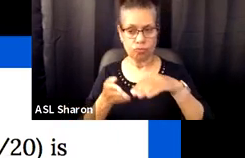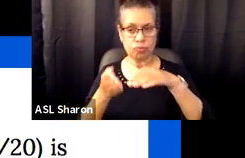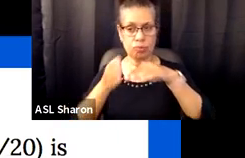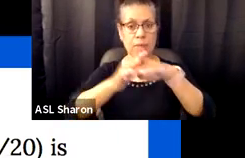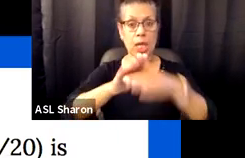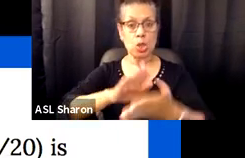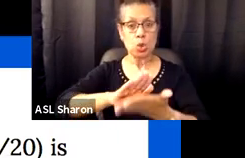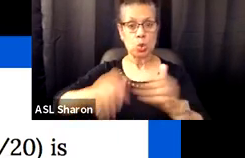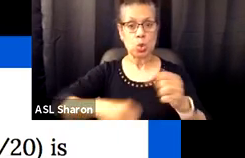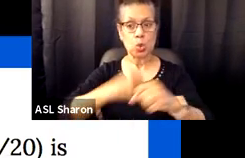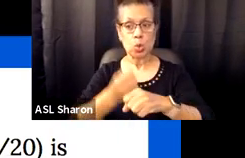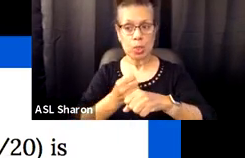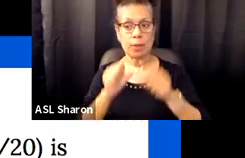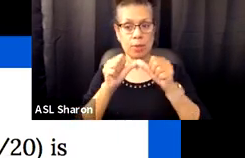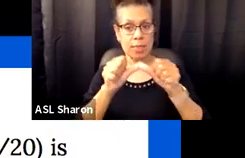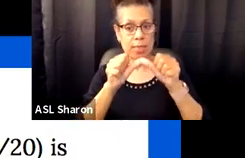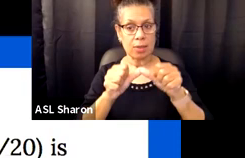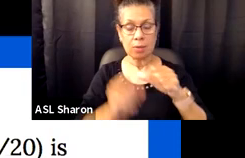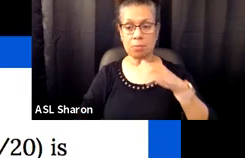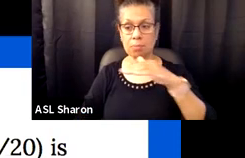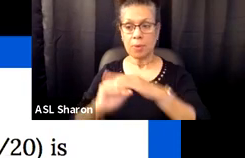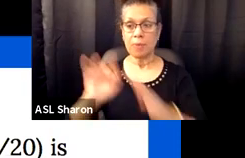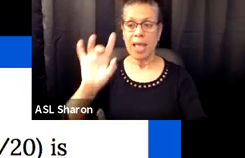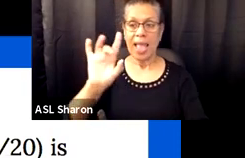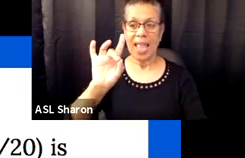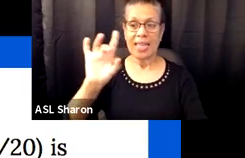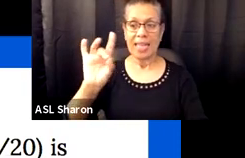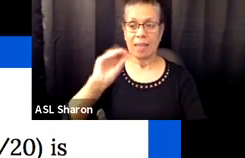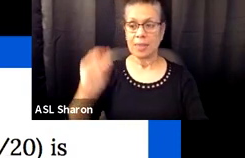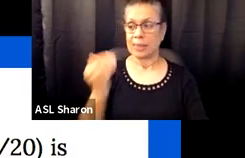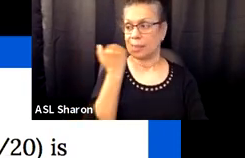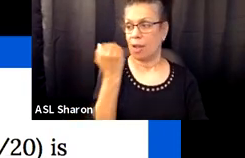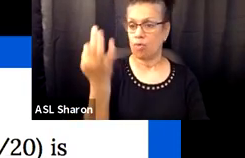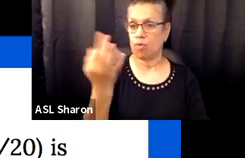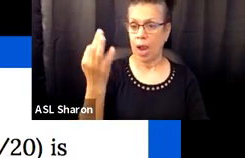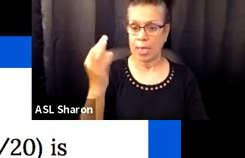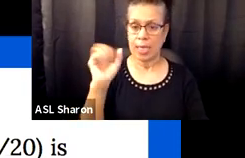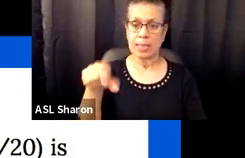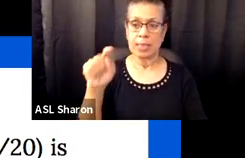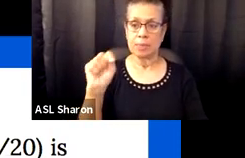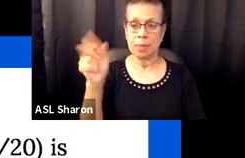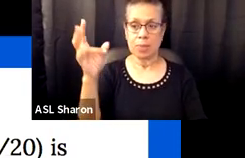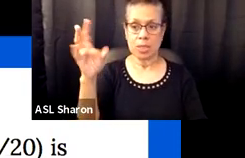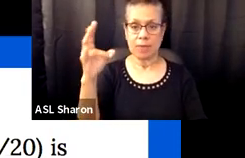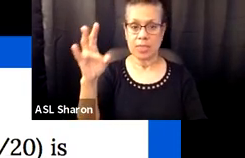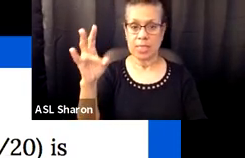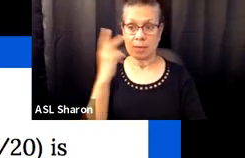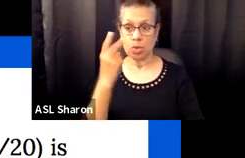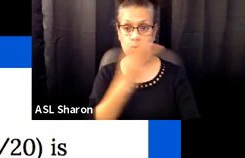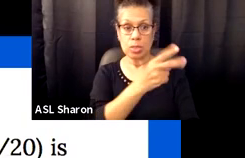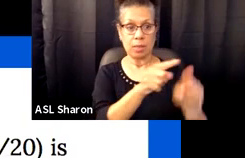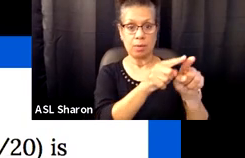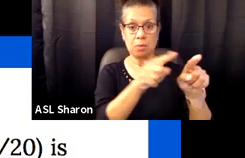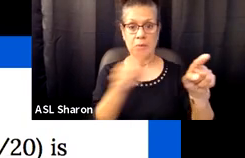school year has progressed reaching a high of 88 percent on friday september 17th as you can see here we have